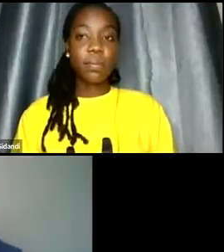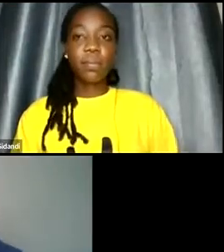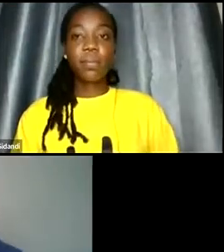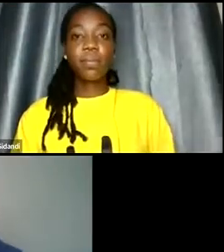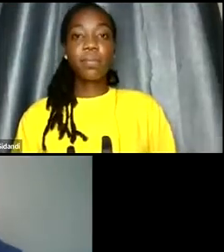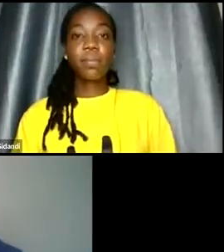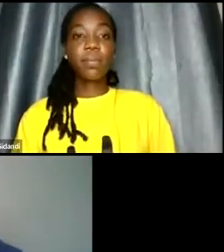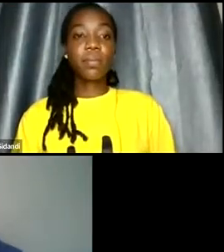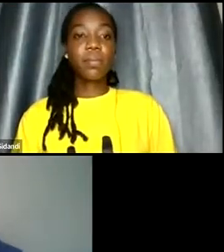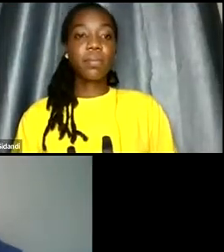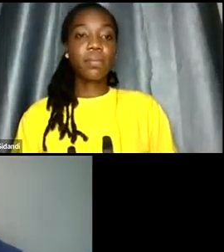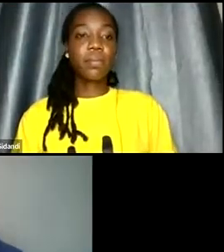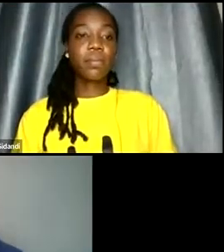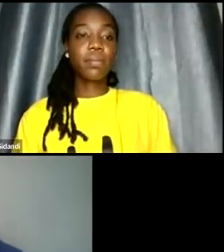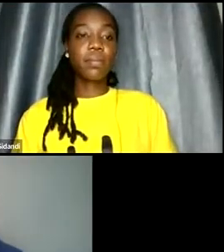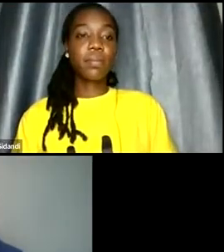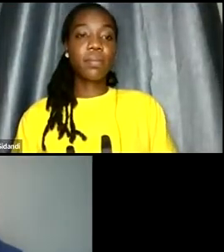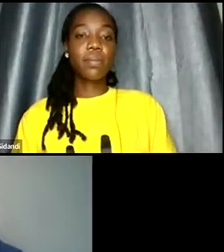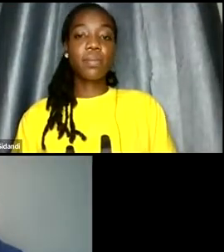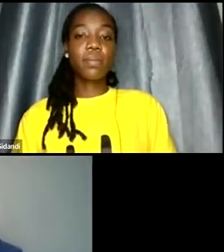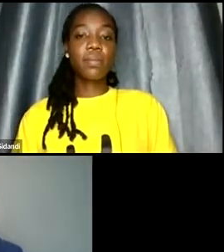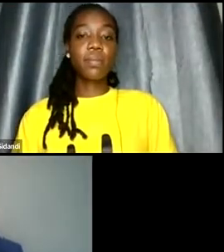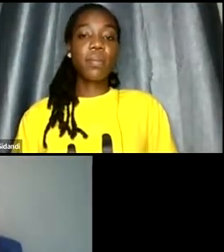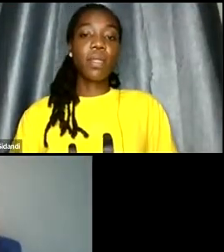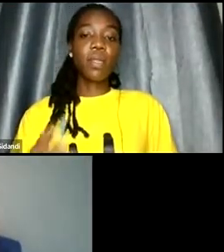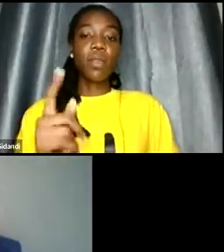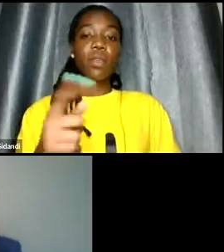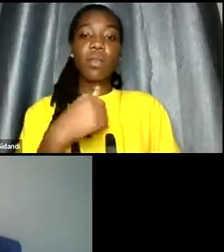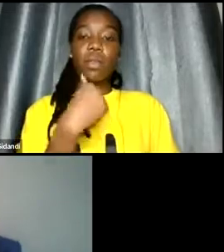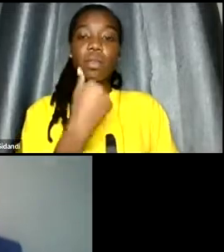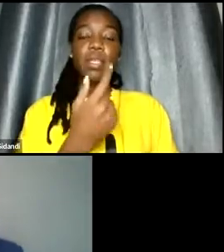Yeah. You're raising some very, very, very good